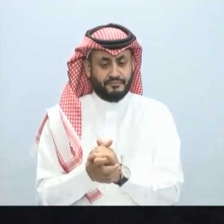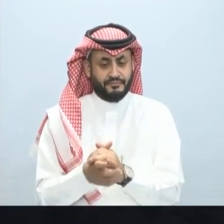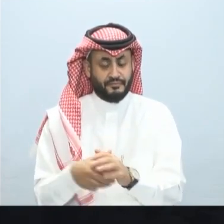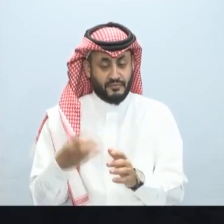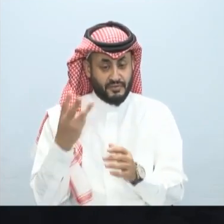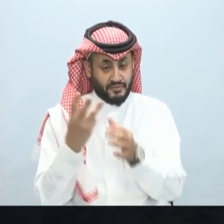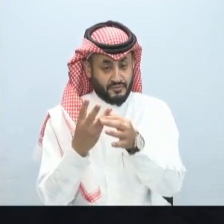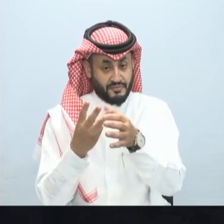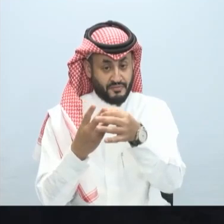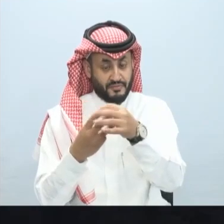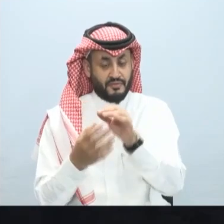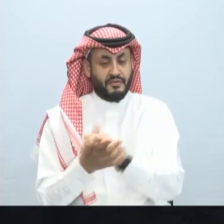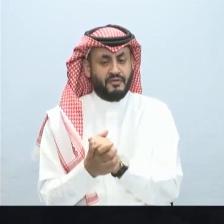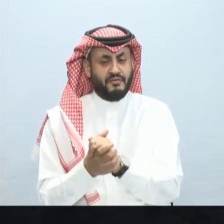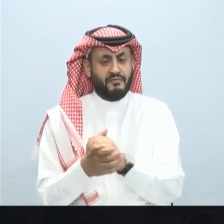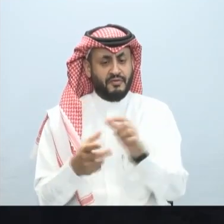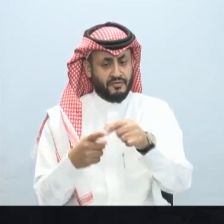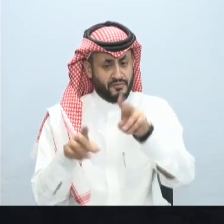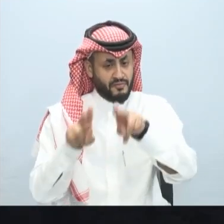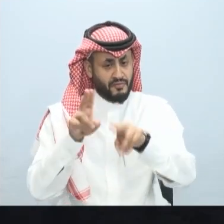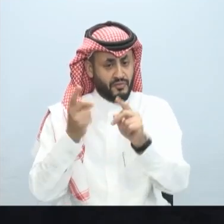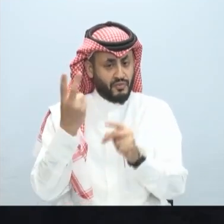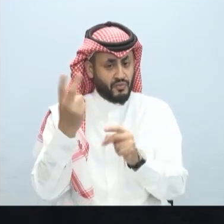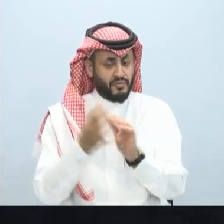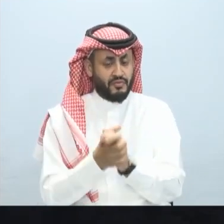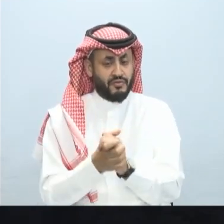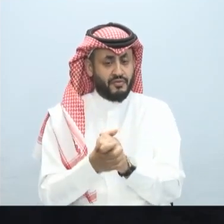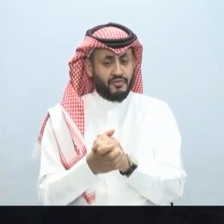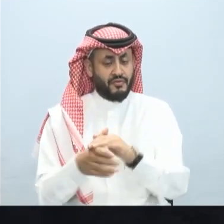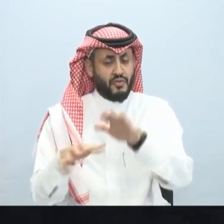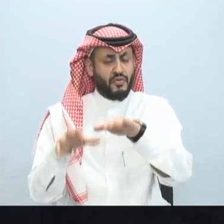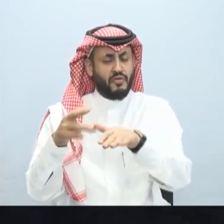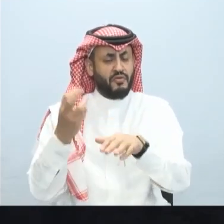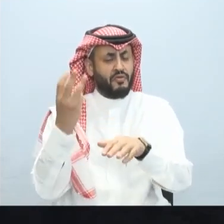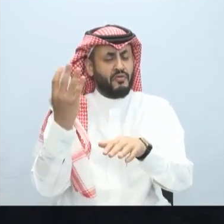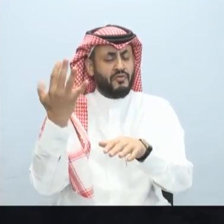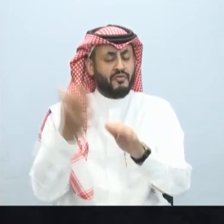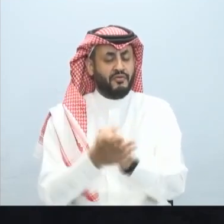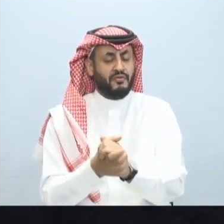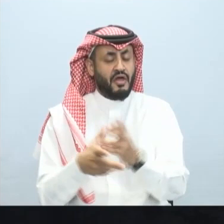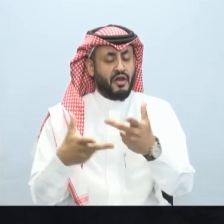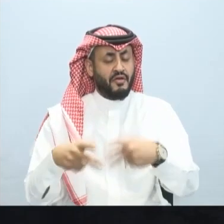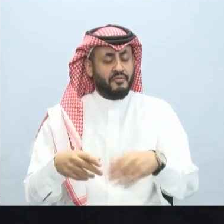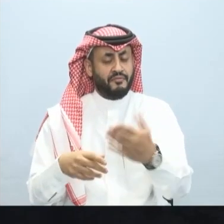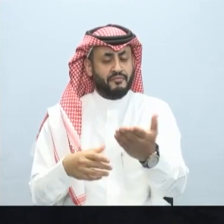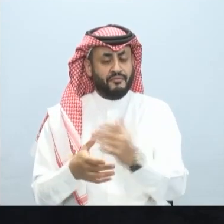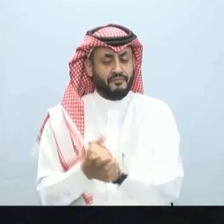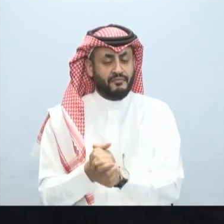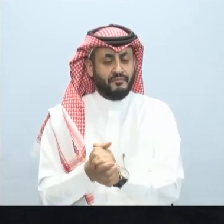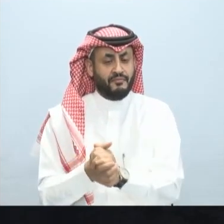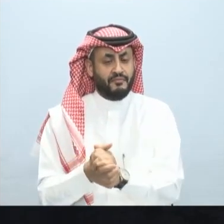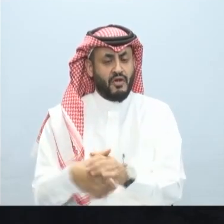3 degrees. We mentioned the comparative, we explained. We mentioned the superlative as well, and we come to the last part, which is the